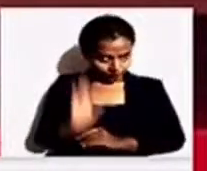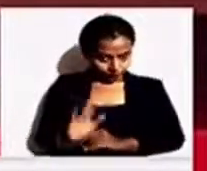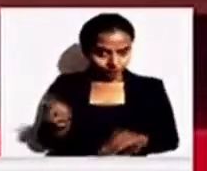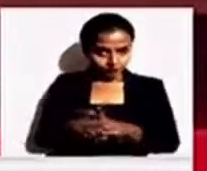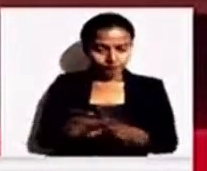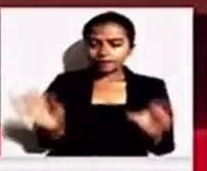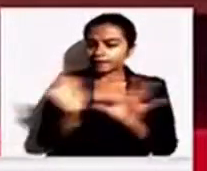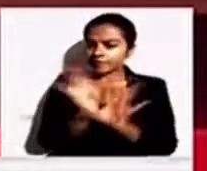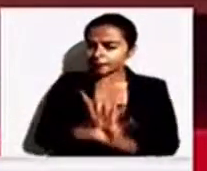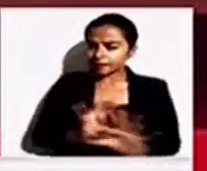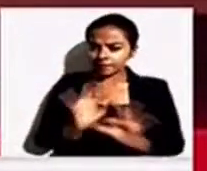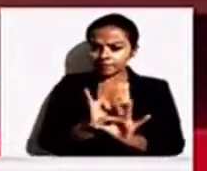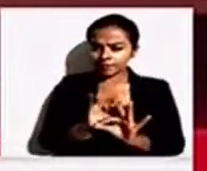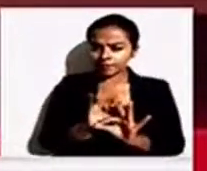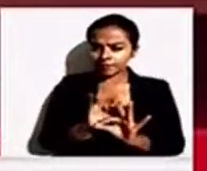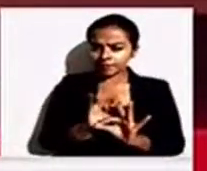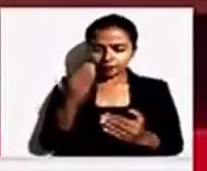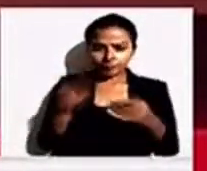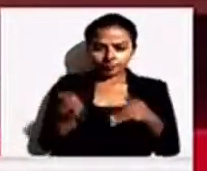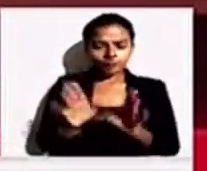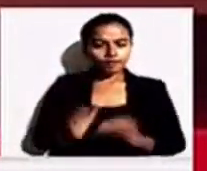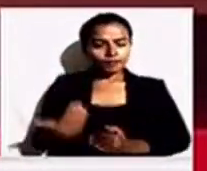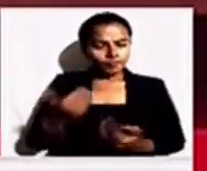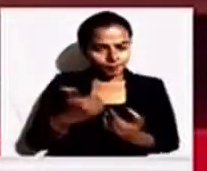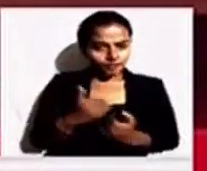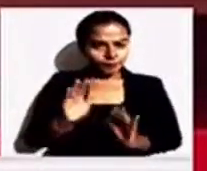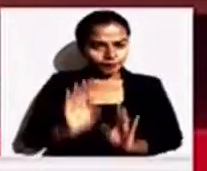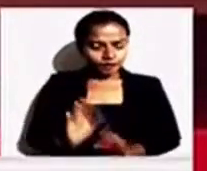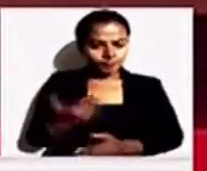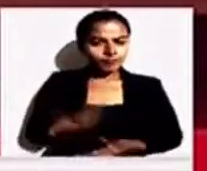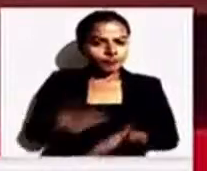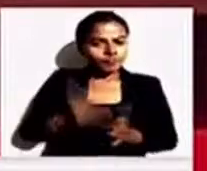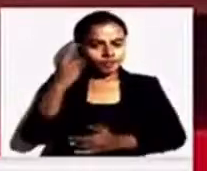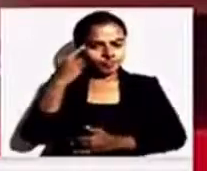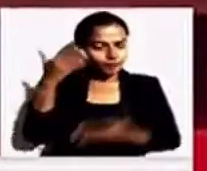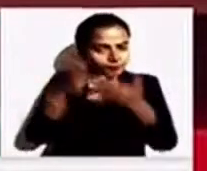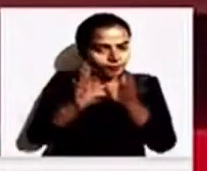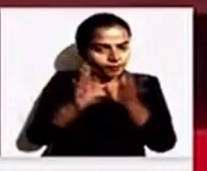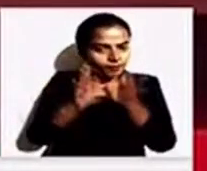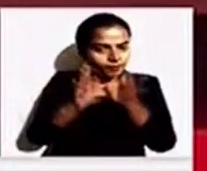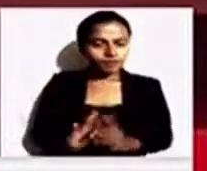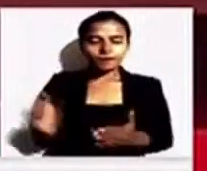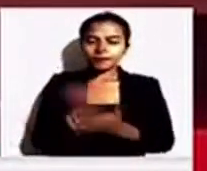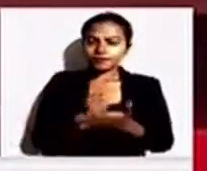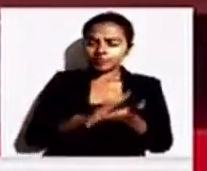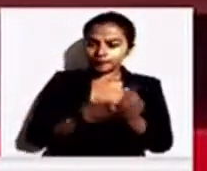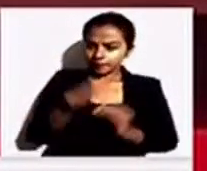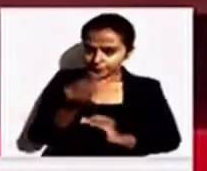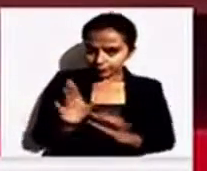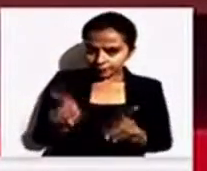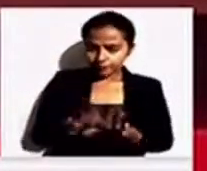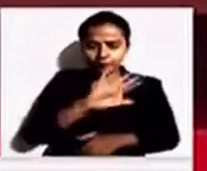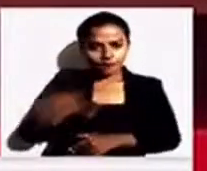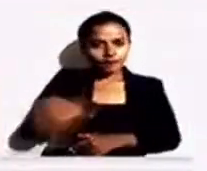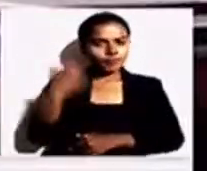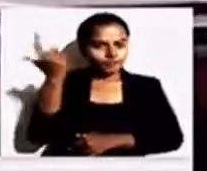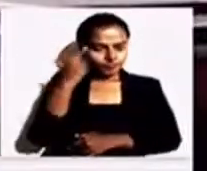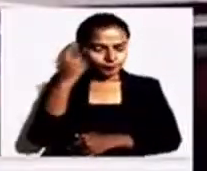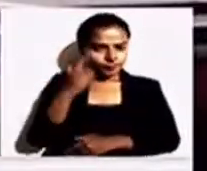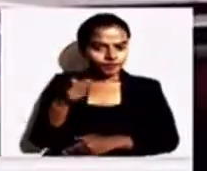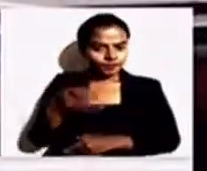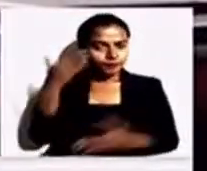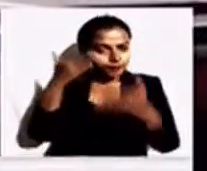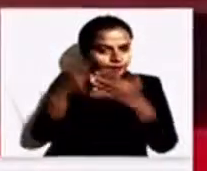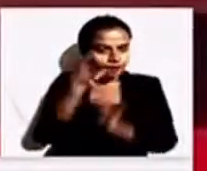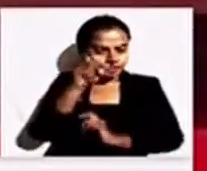us to even think about inclusion or social justice, because, you know, as far as we are concerned, this is natural justice. It's